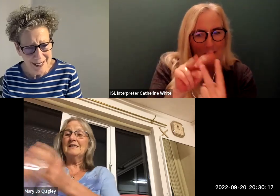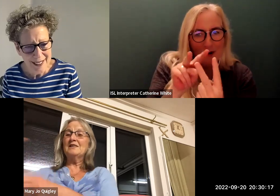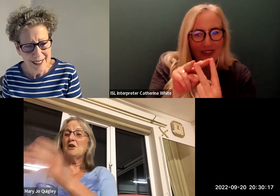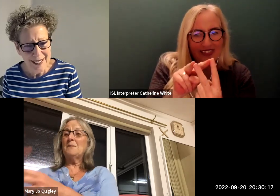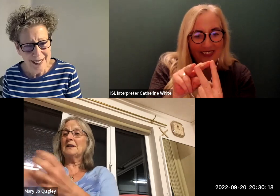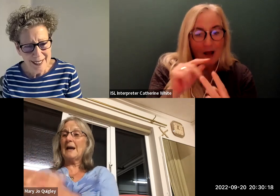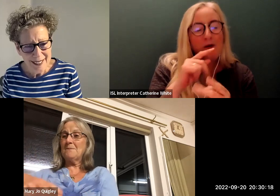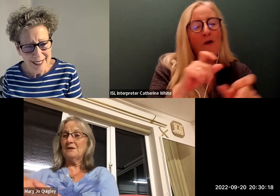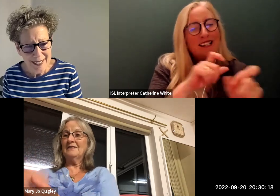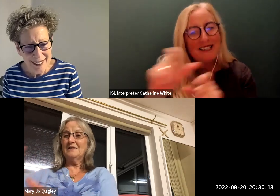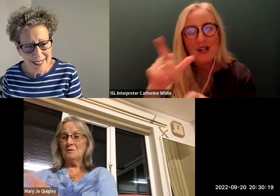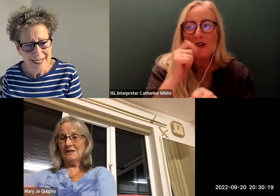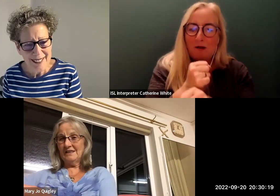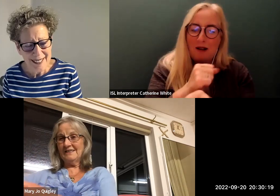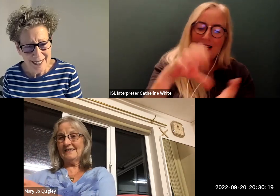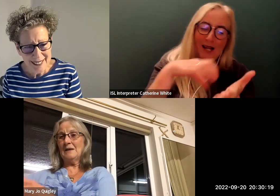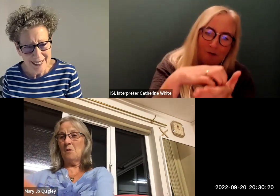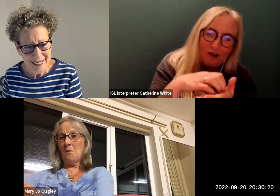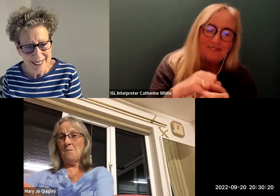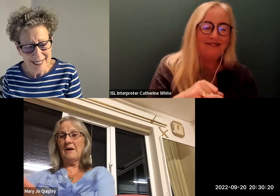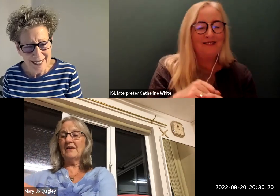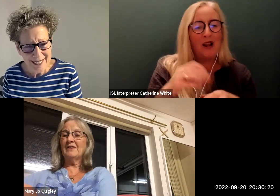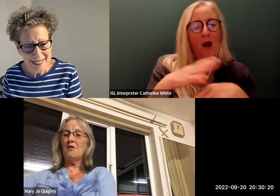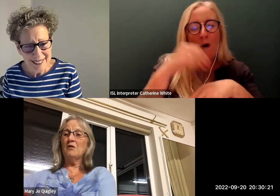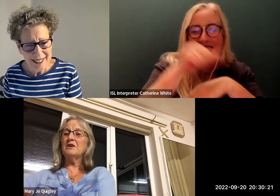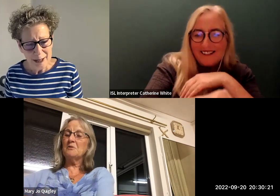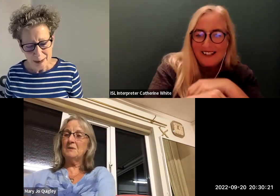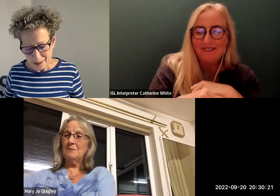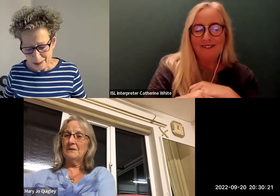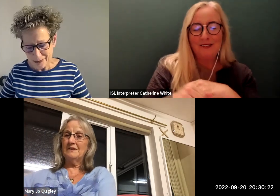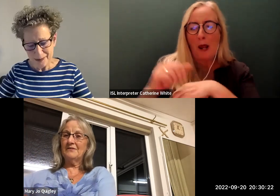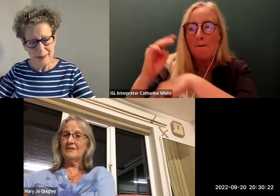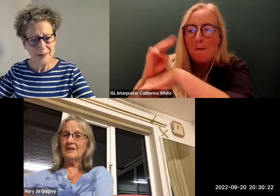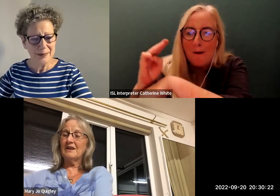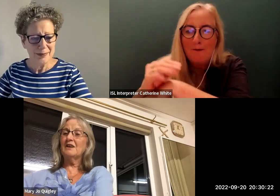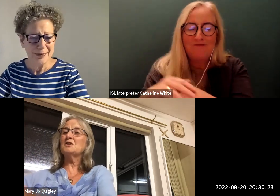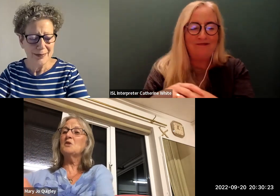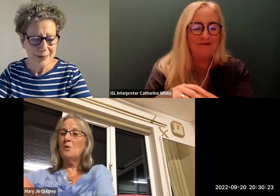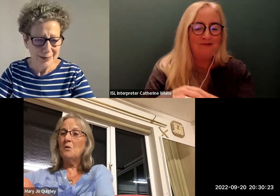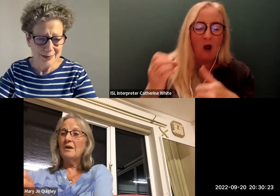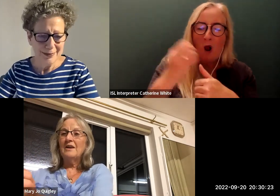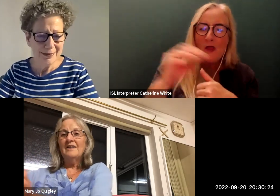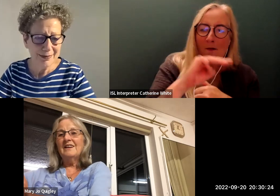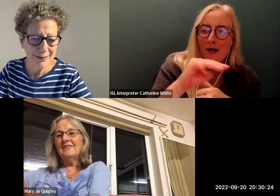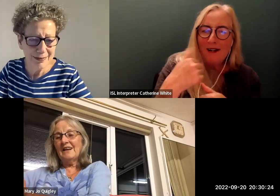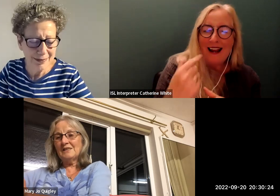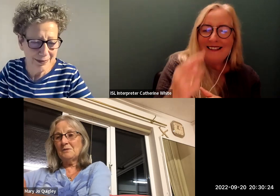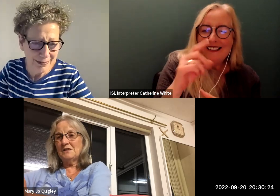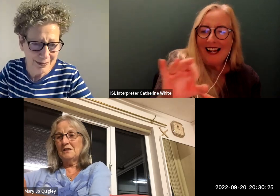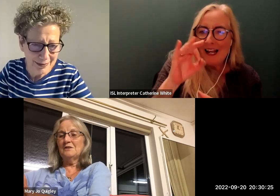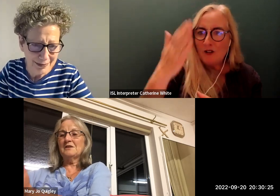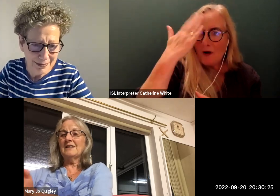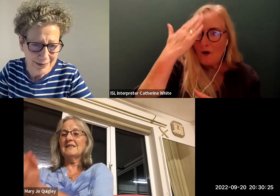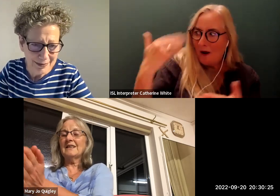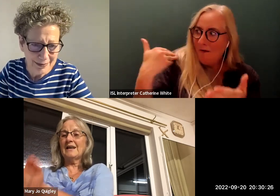we still talk about Cabra and the old days and Mum, and then all the other people that I got to know in the last